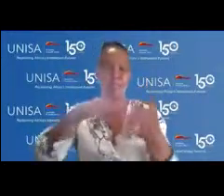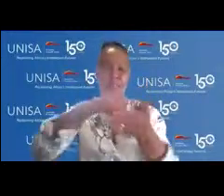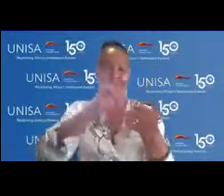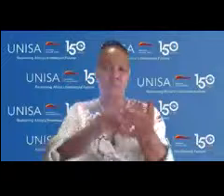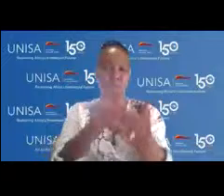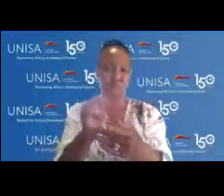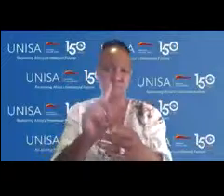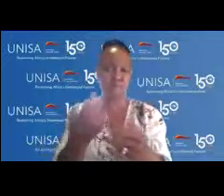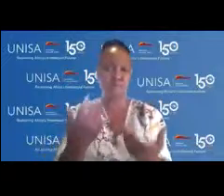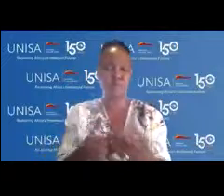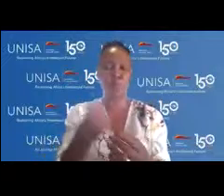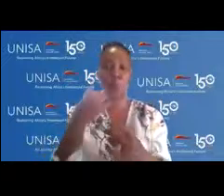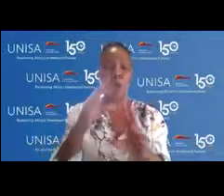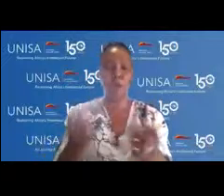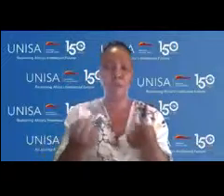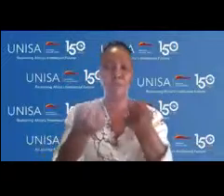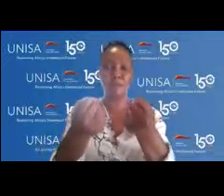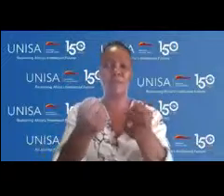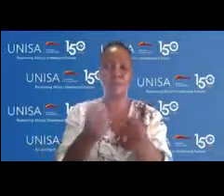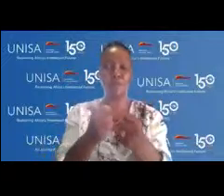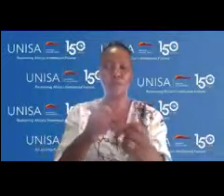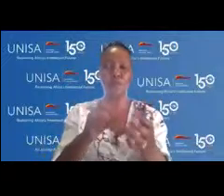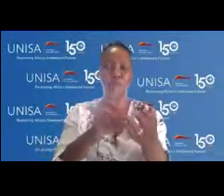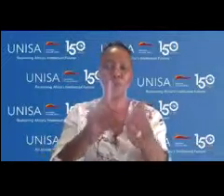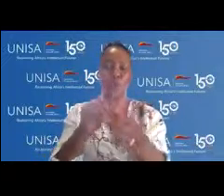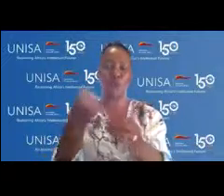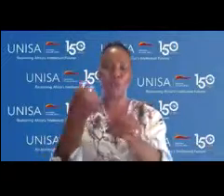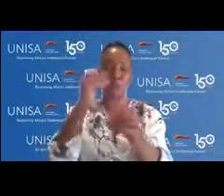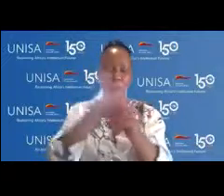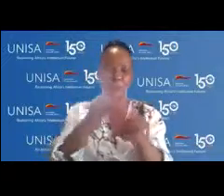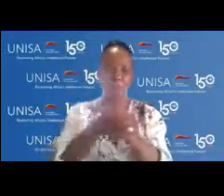OneDrive, you can log in with your My Life email,